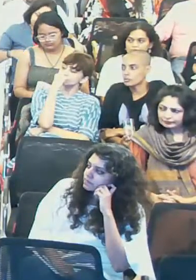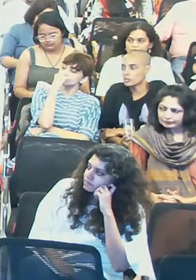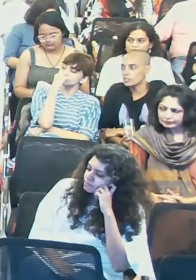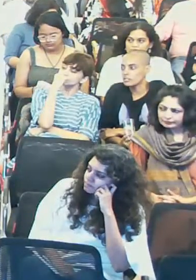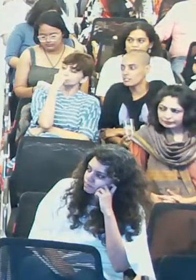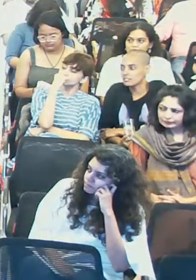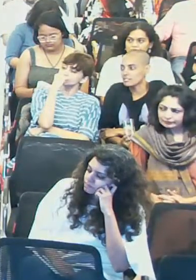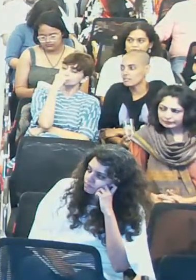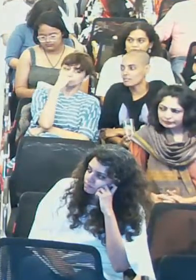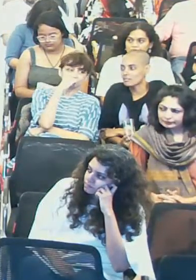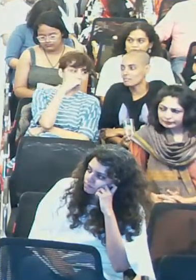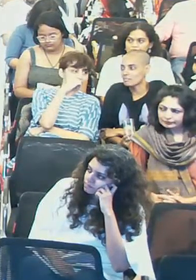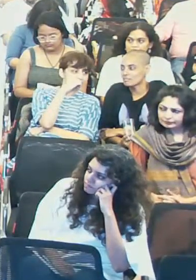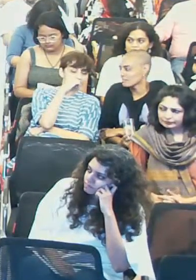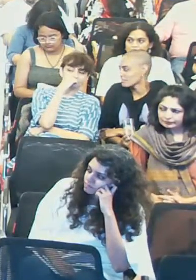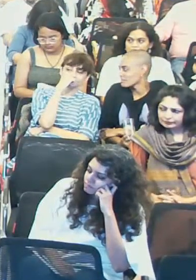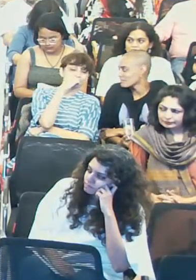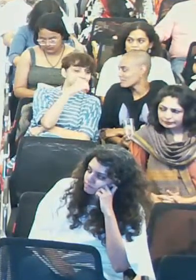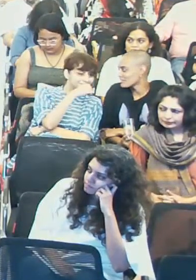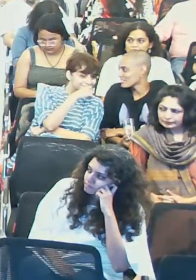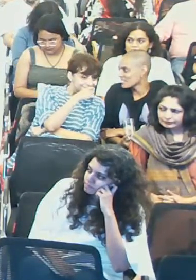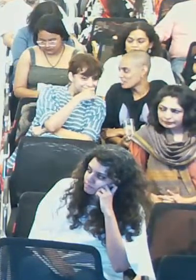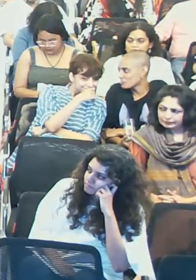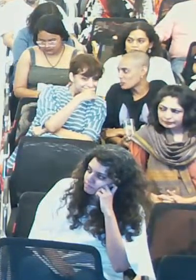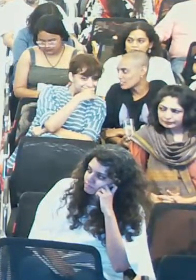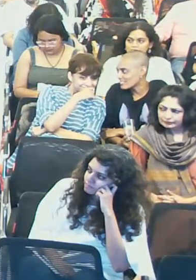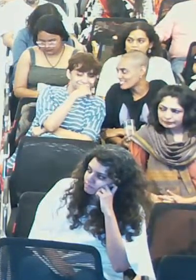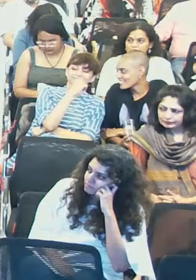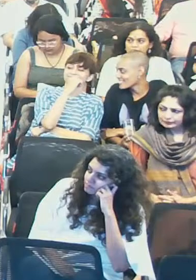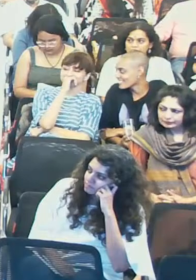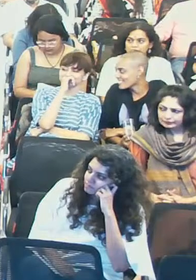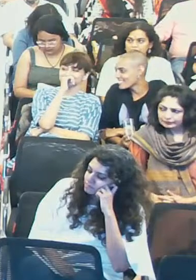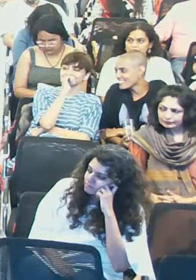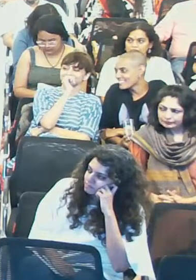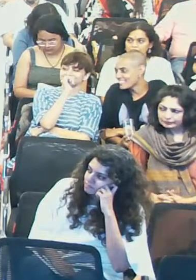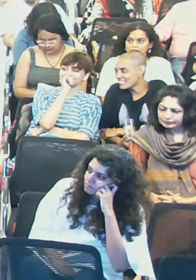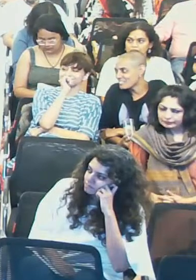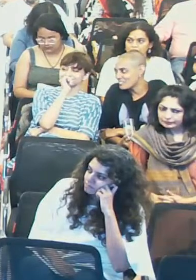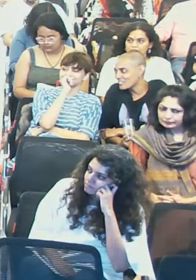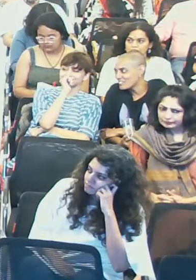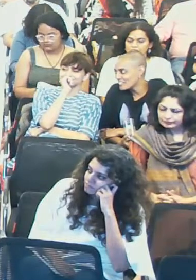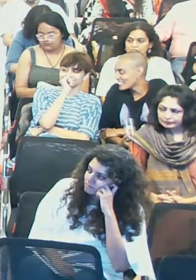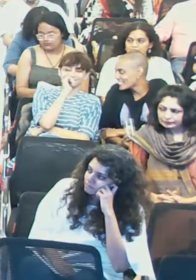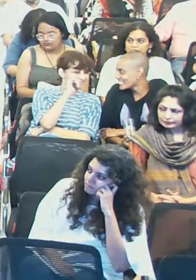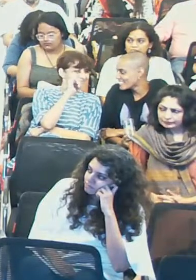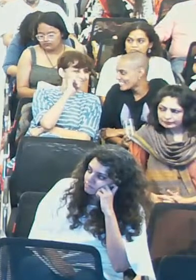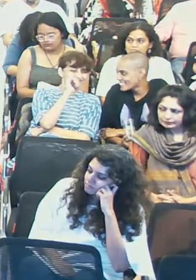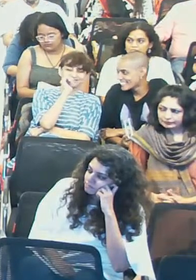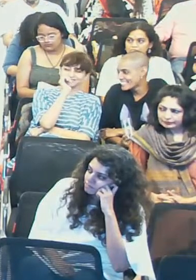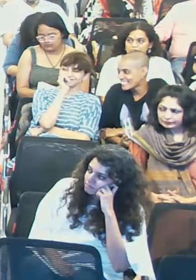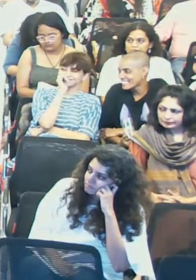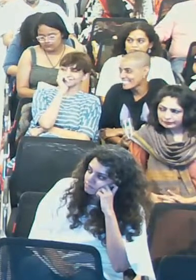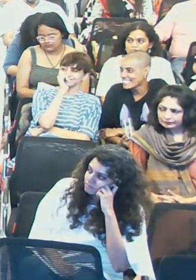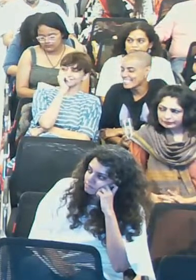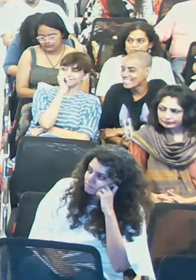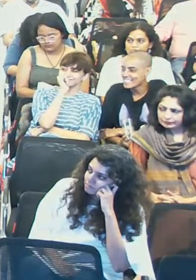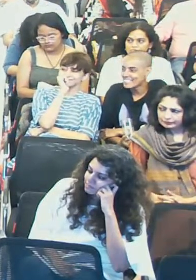So that kind of, I think that's one of the things that one has to think about while curating.